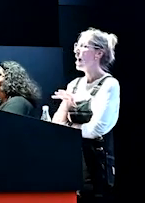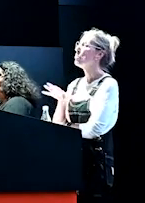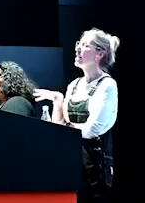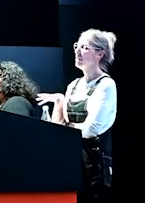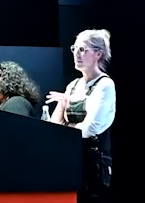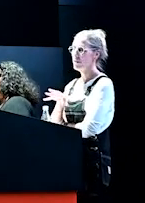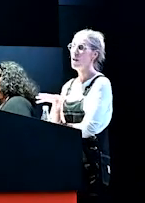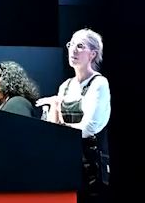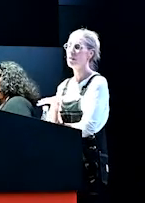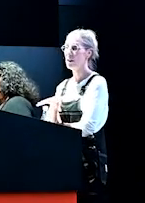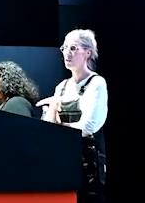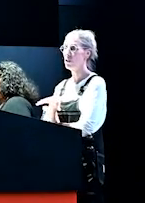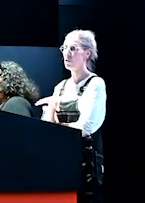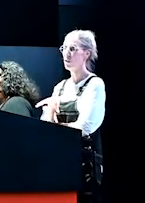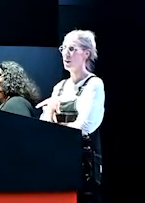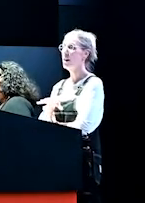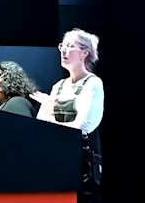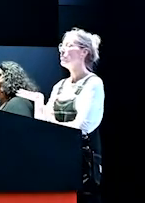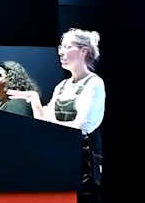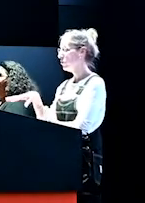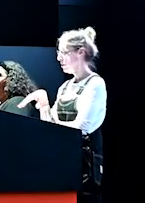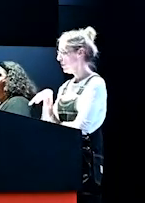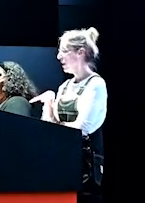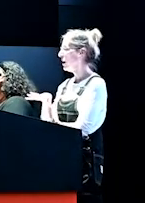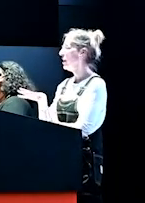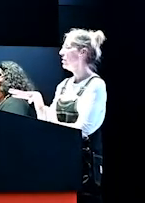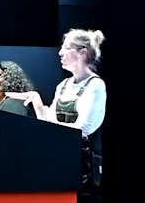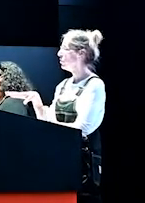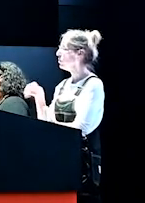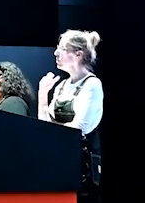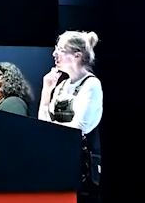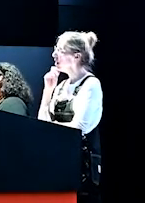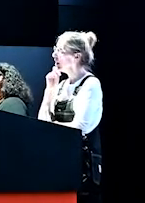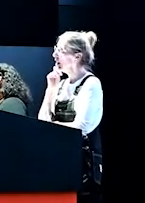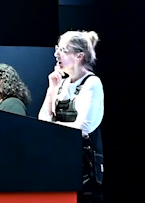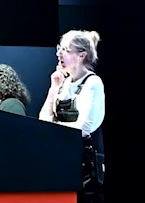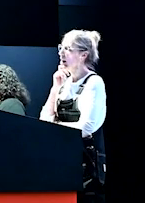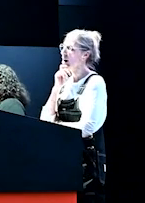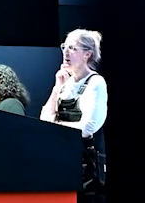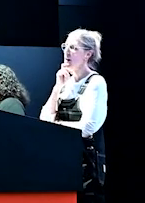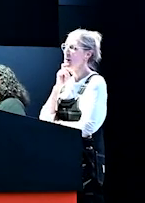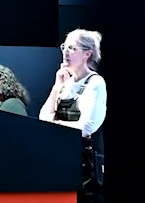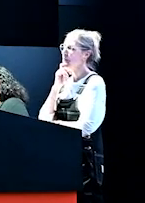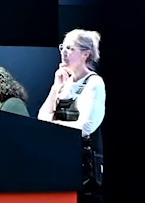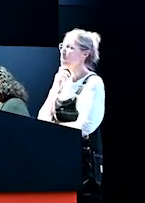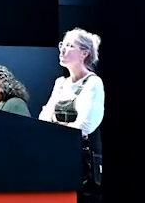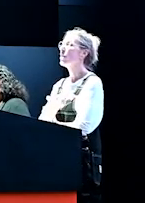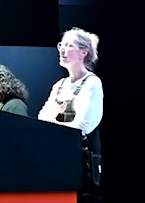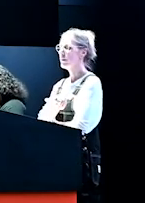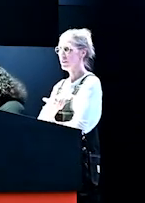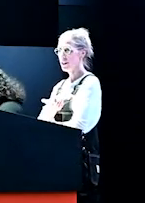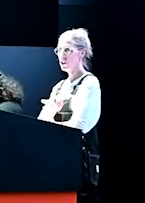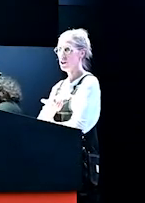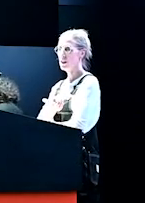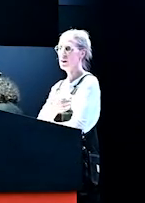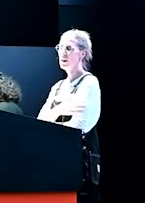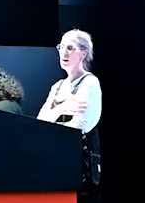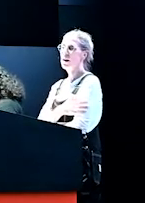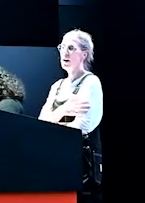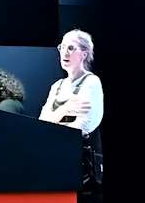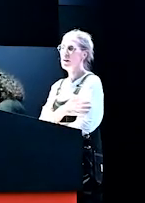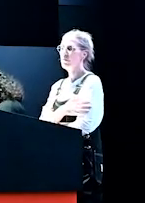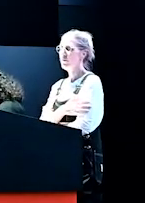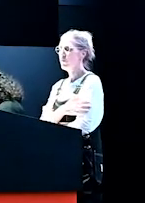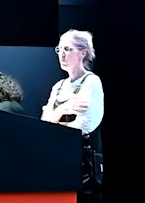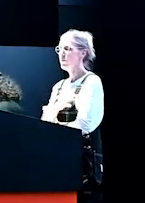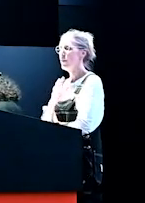how parents can talk to young children if there's something in your community, parental addiction,